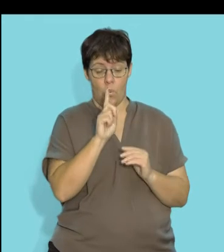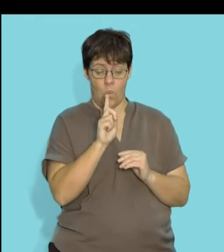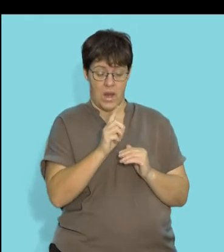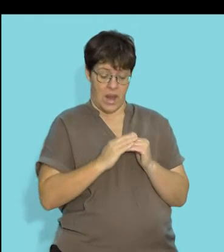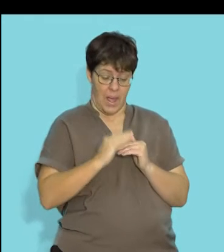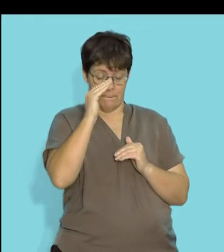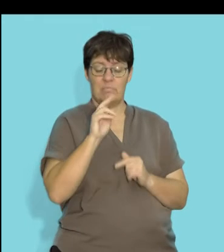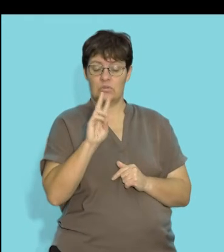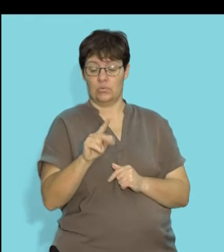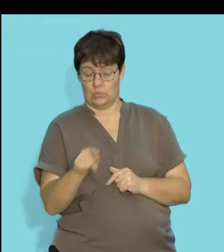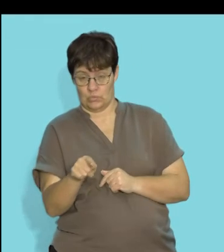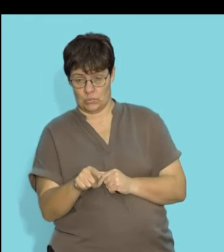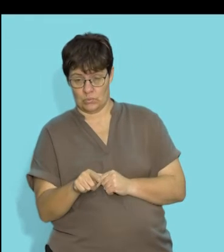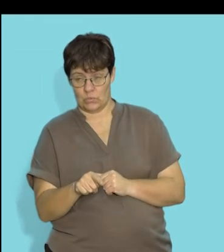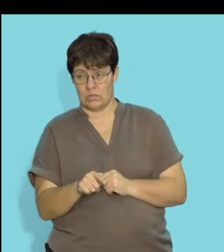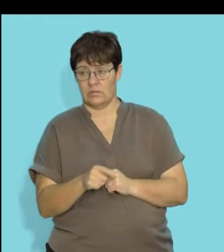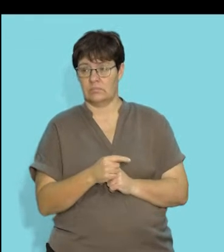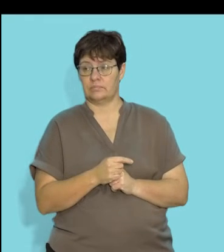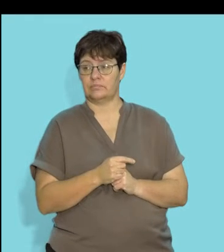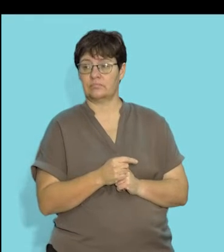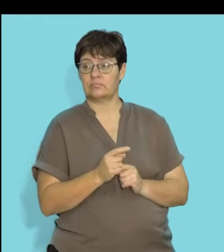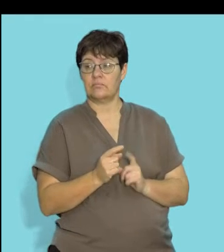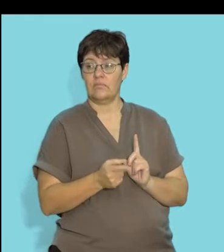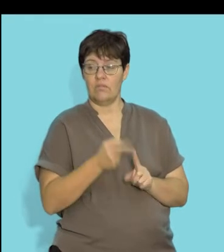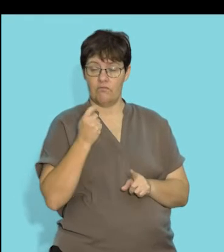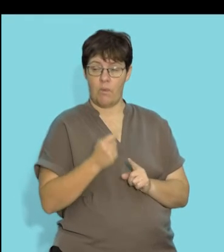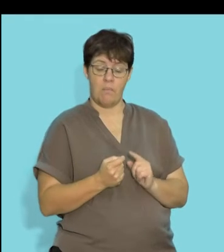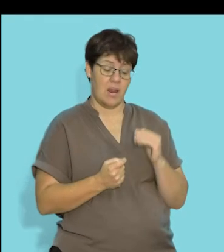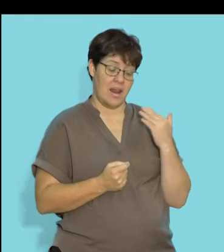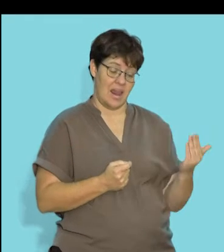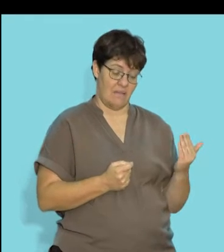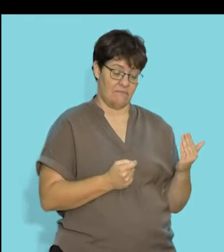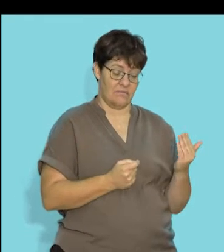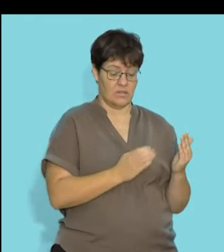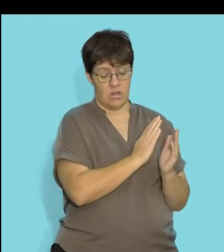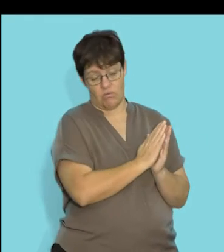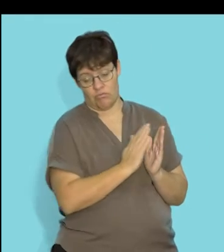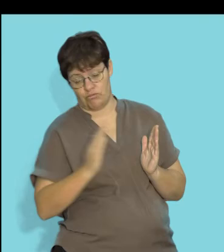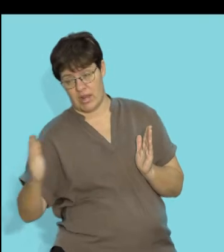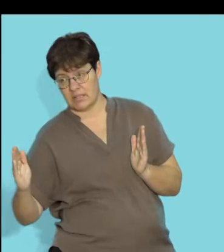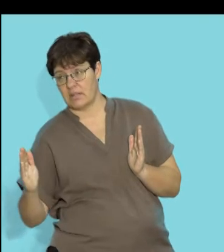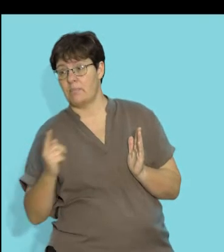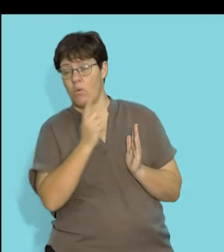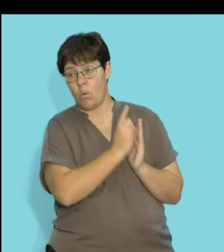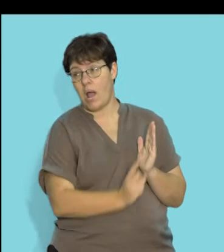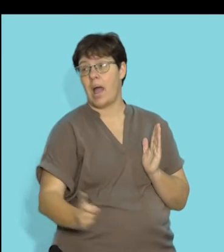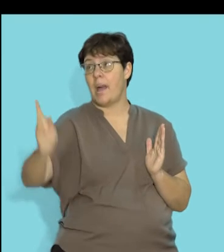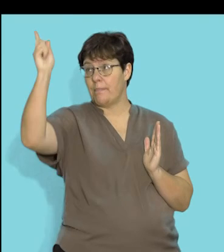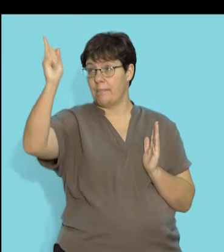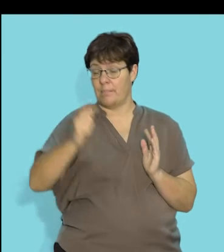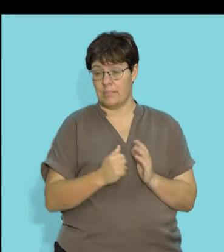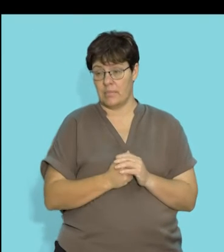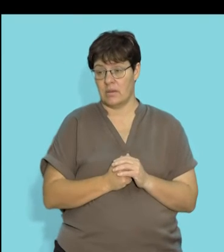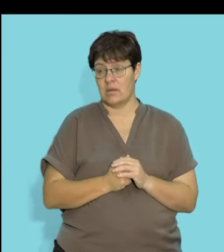is greater than 1, which was 2, the graph was moving from left to right and it was going